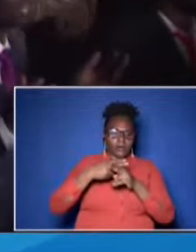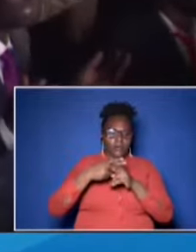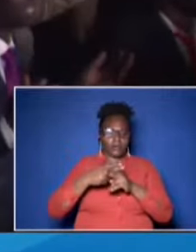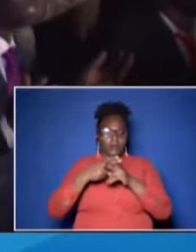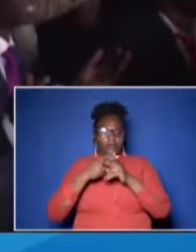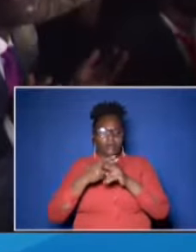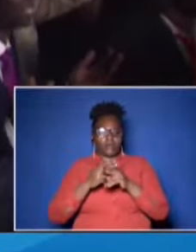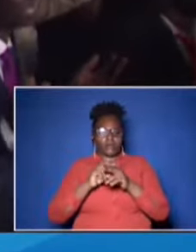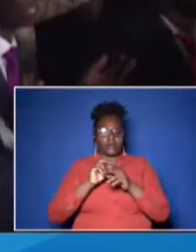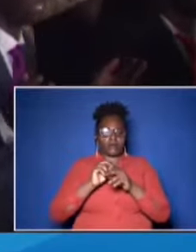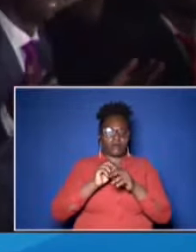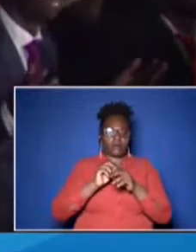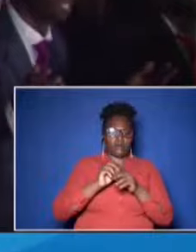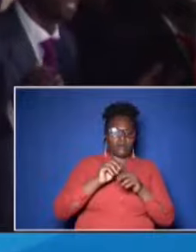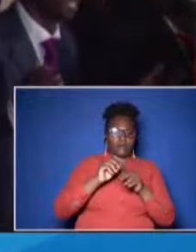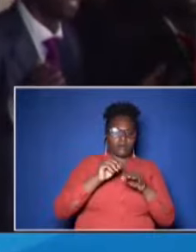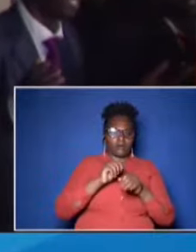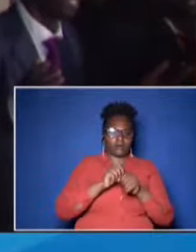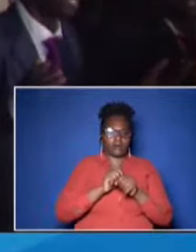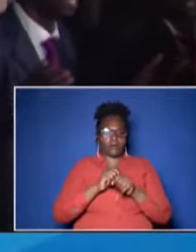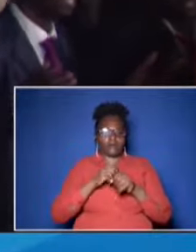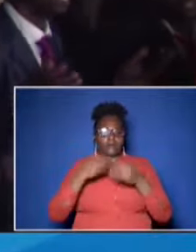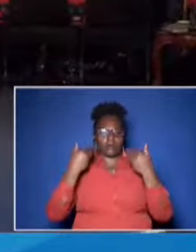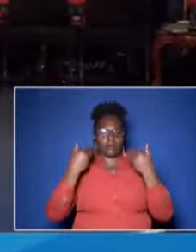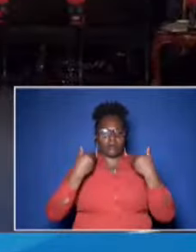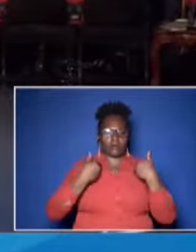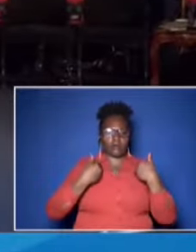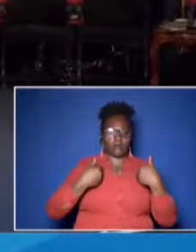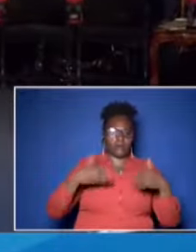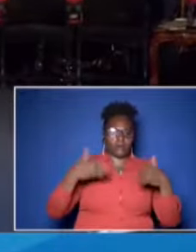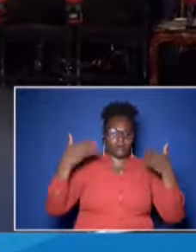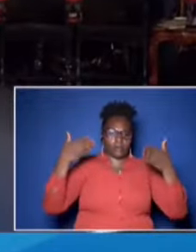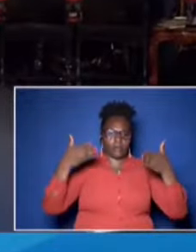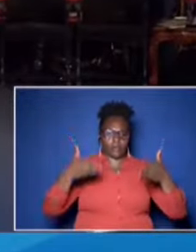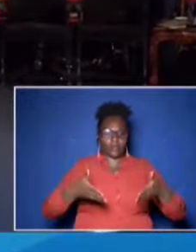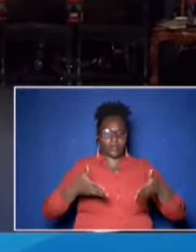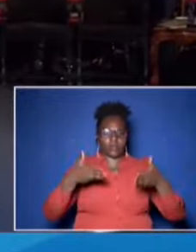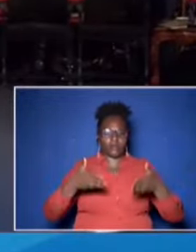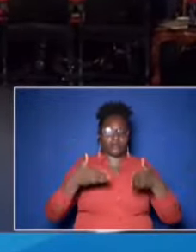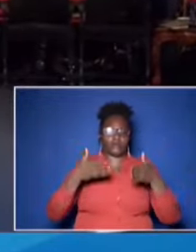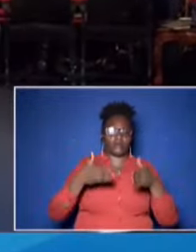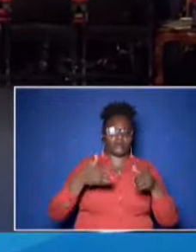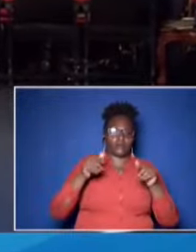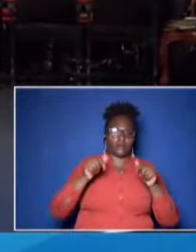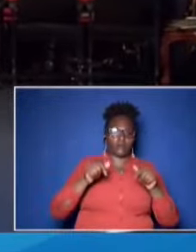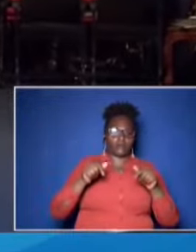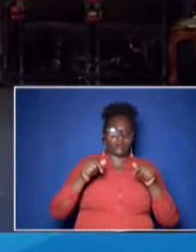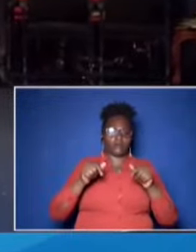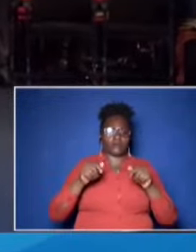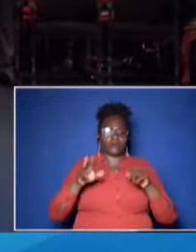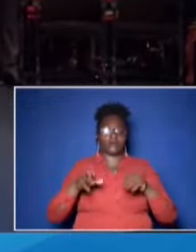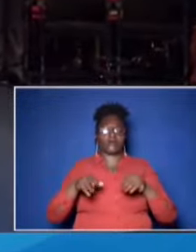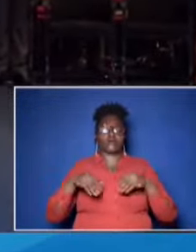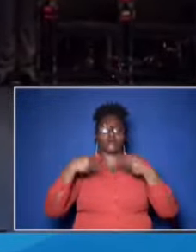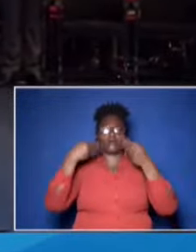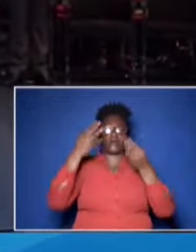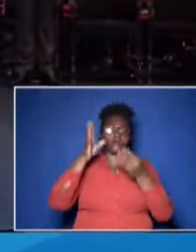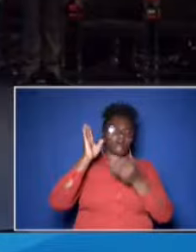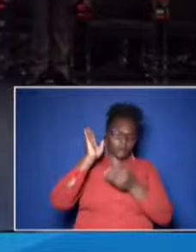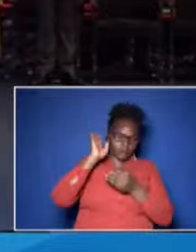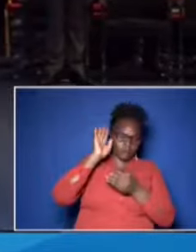name most high I'm yielding to your